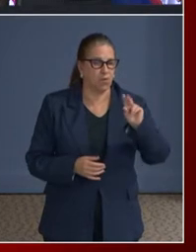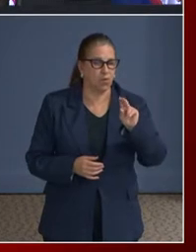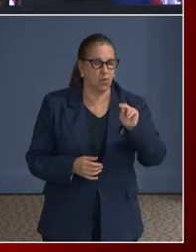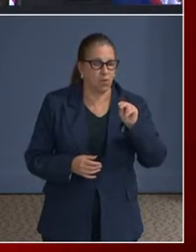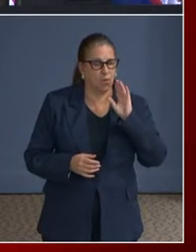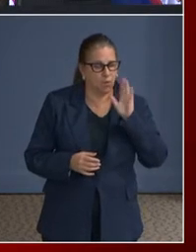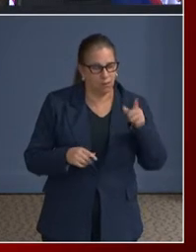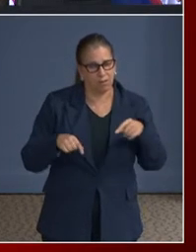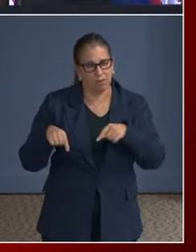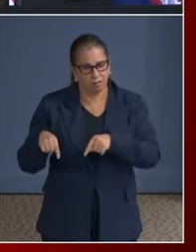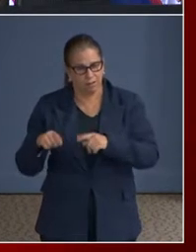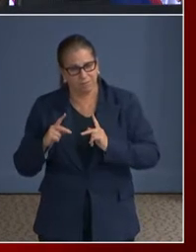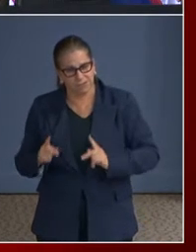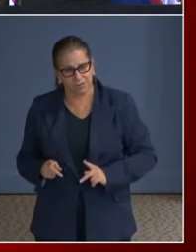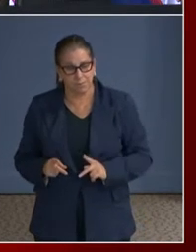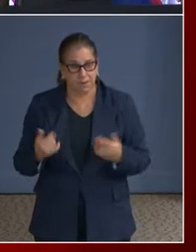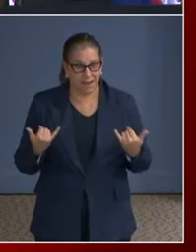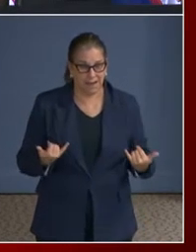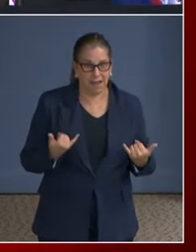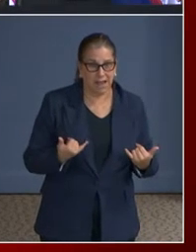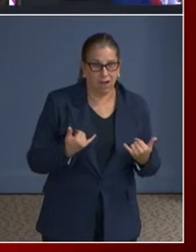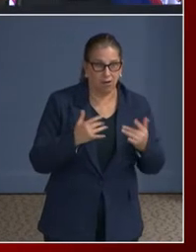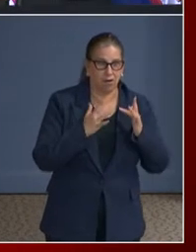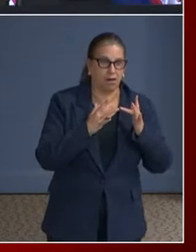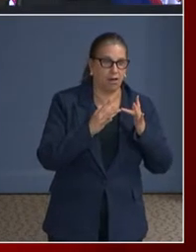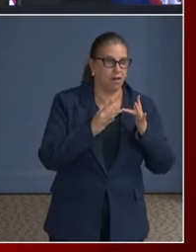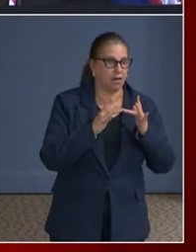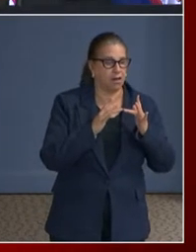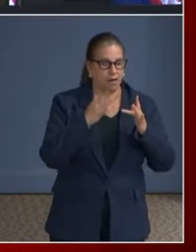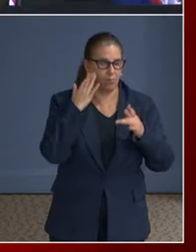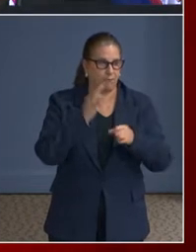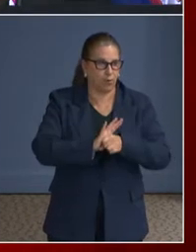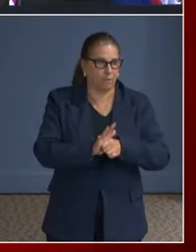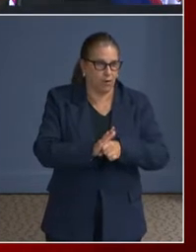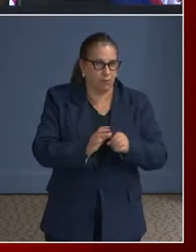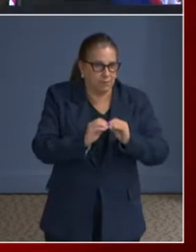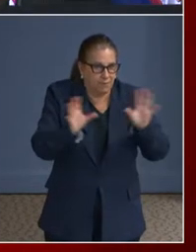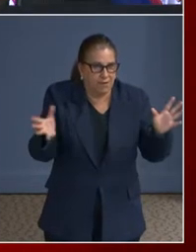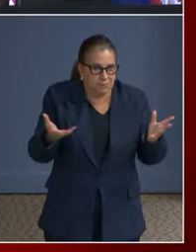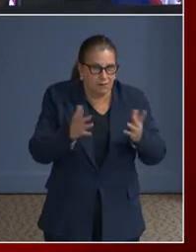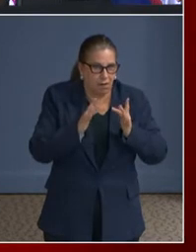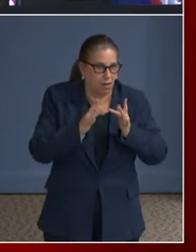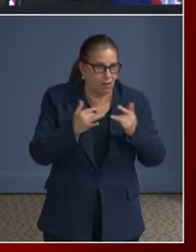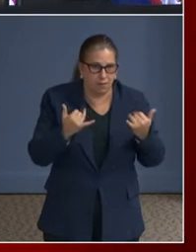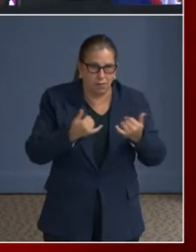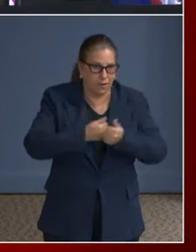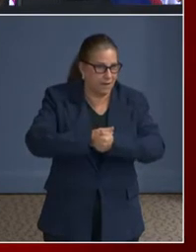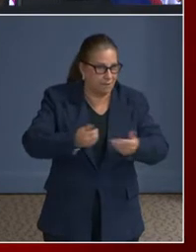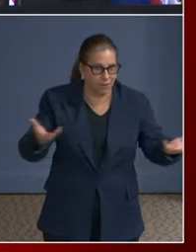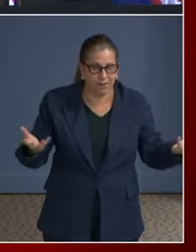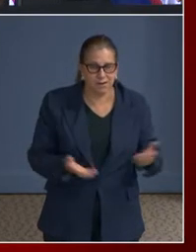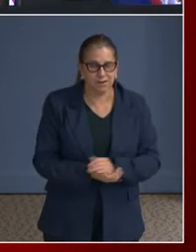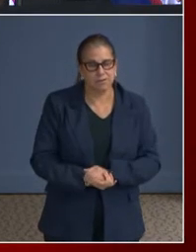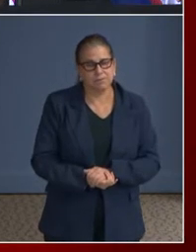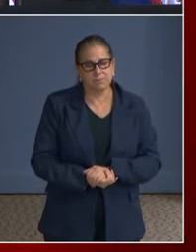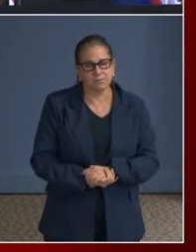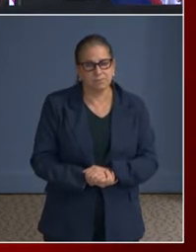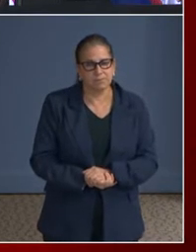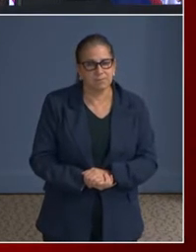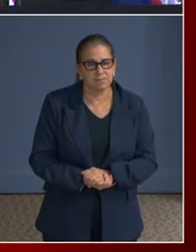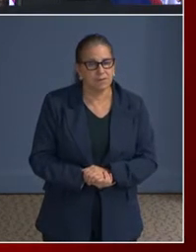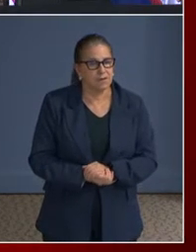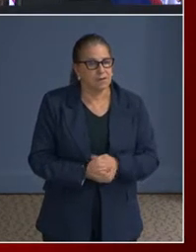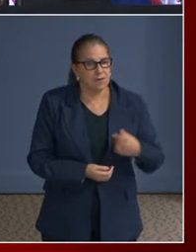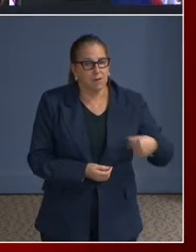because the pandemic requires it will not compromise the integrity of the summit, the goals and objectives of the summit,